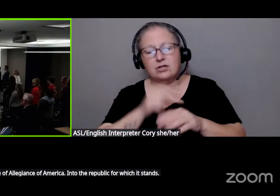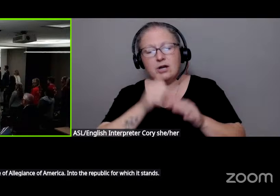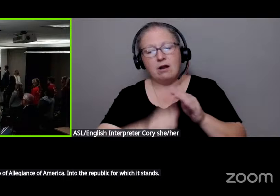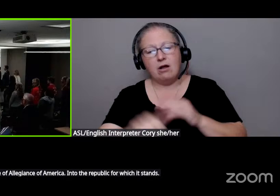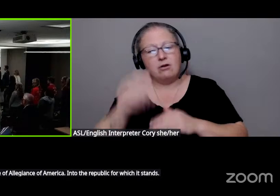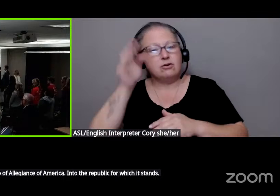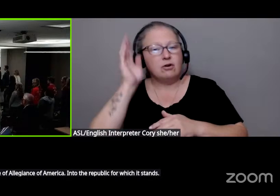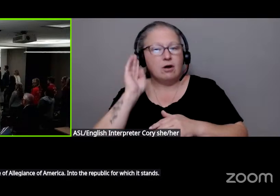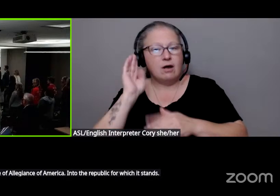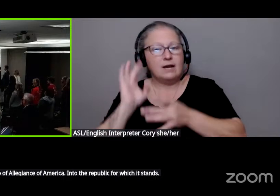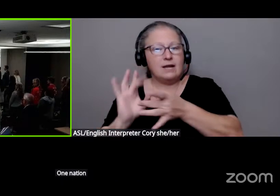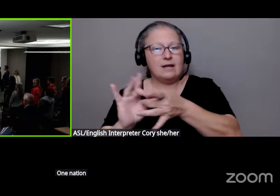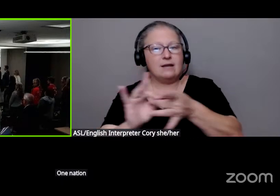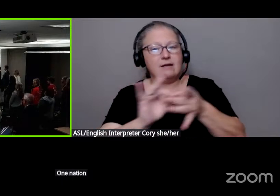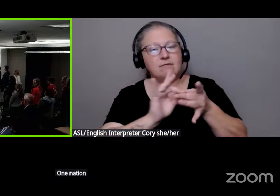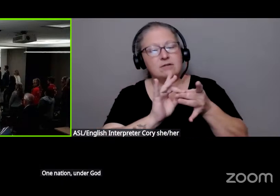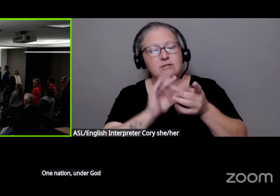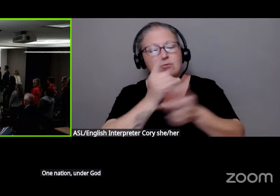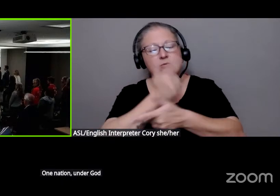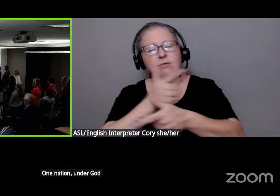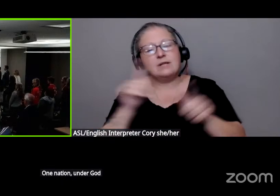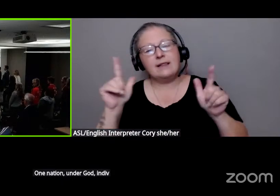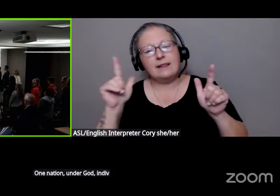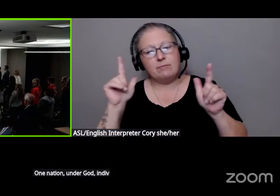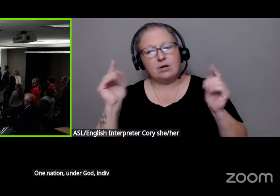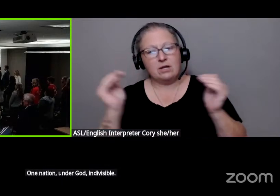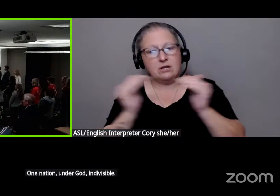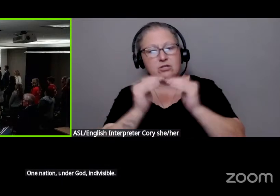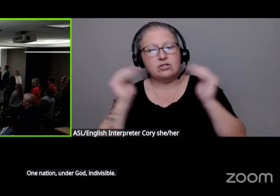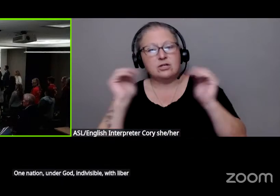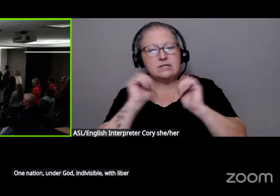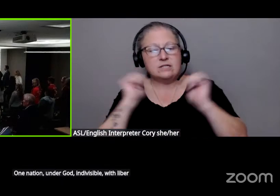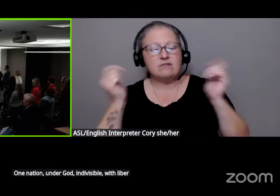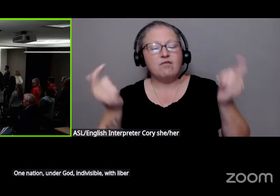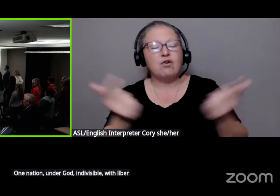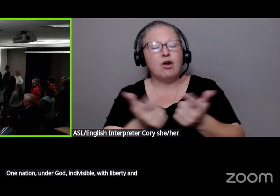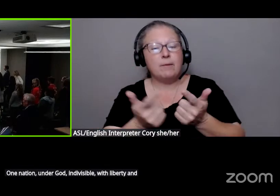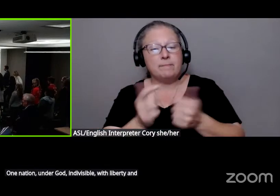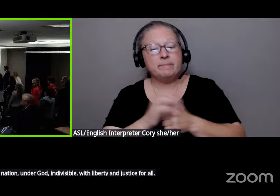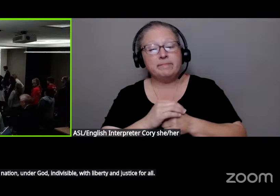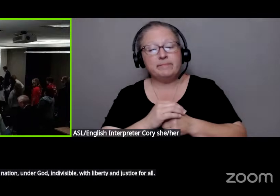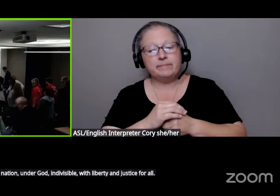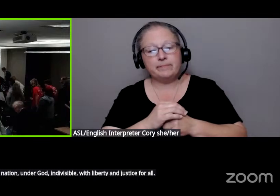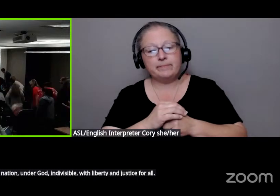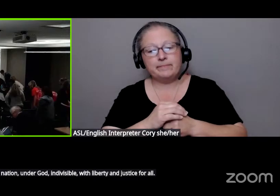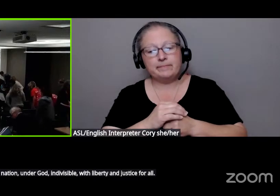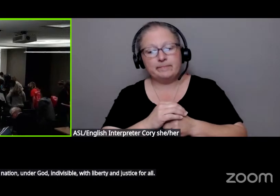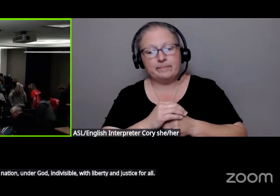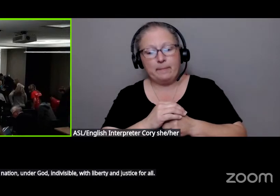nation, under God, indivisible, with liberty and justice for all.